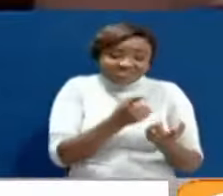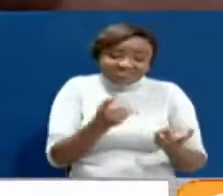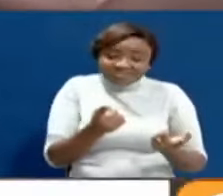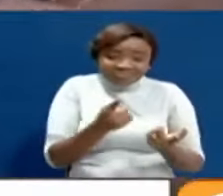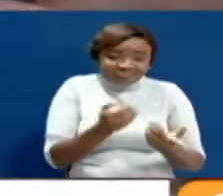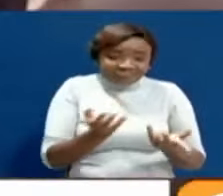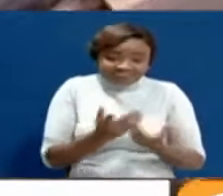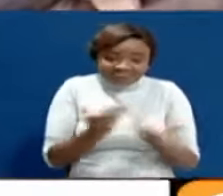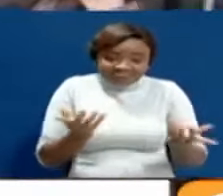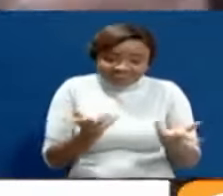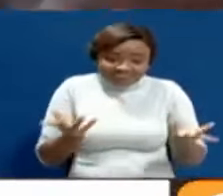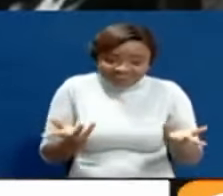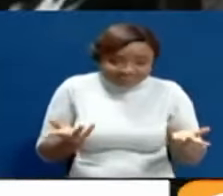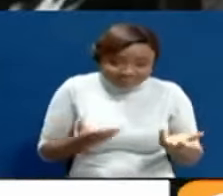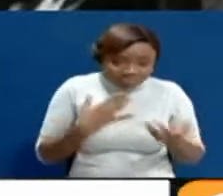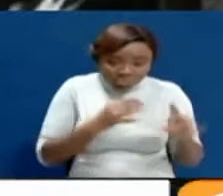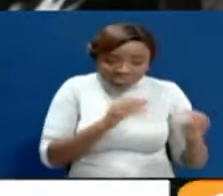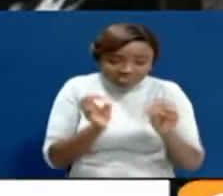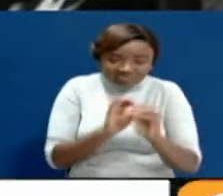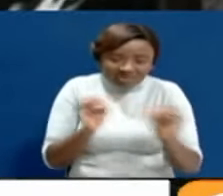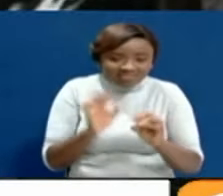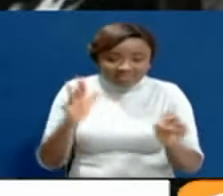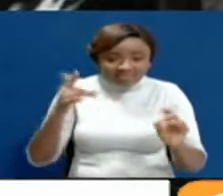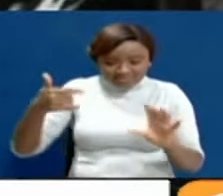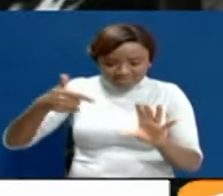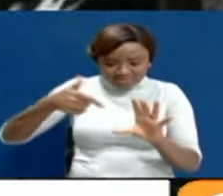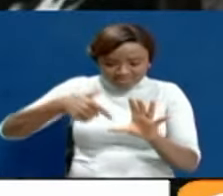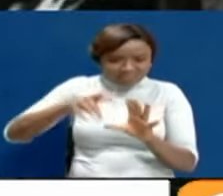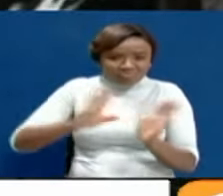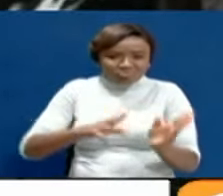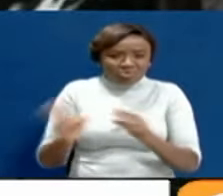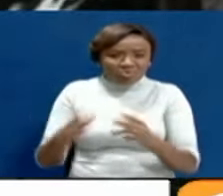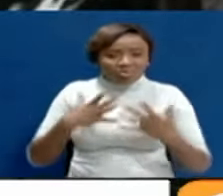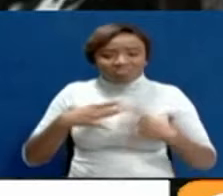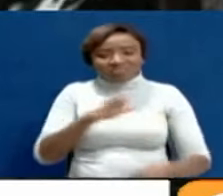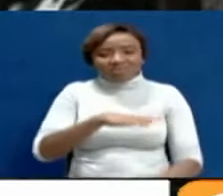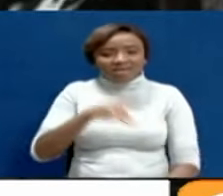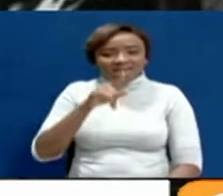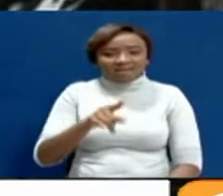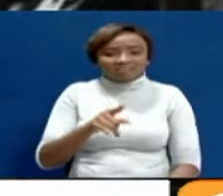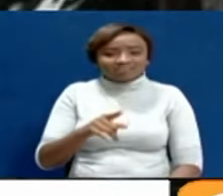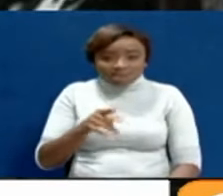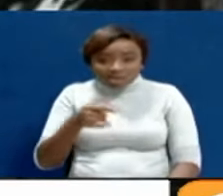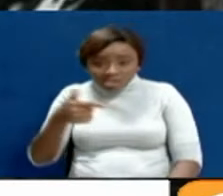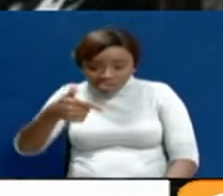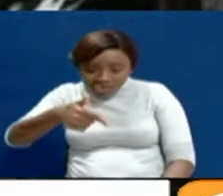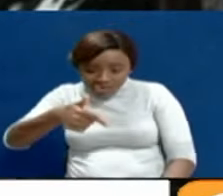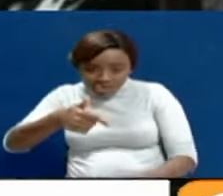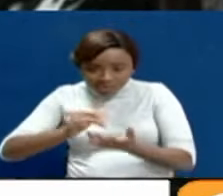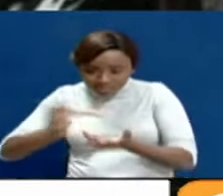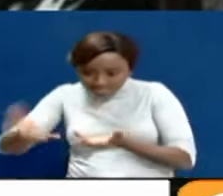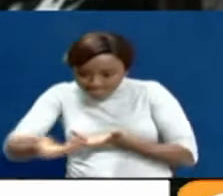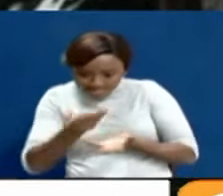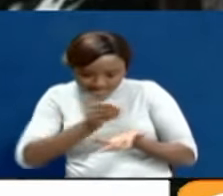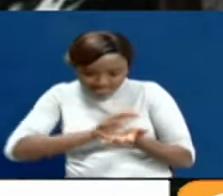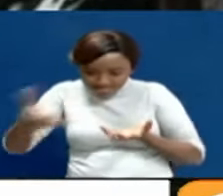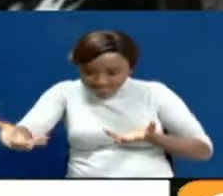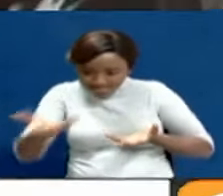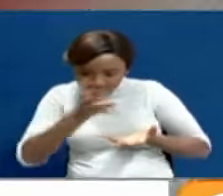have not completely succeeded. Oil spills are common here, and residents often fetch the spillage without any